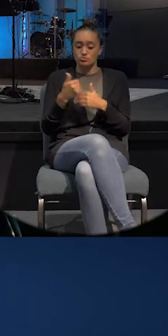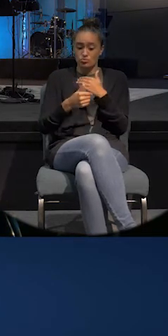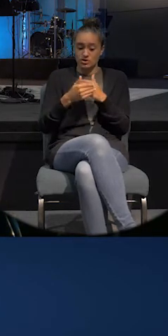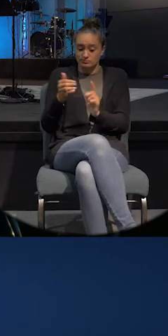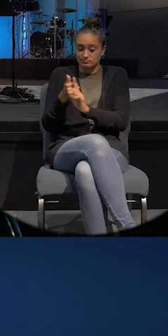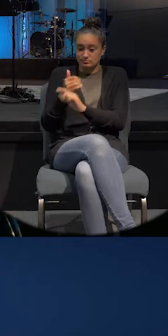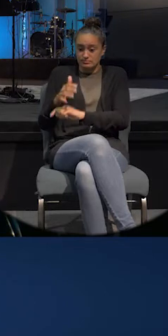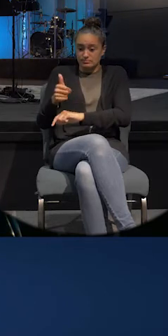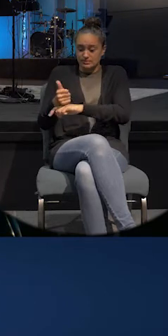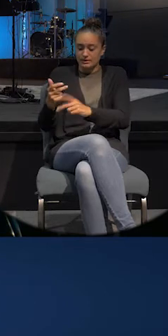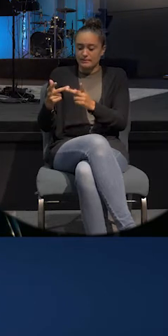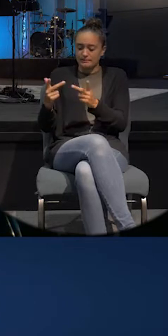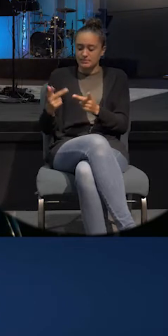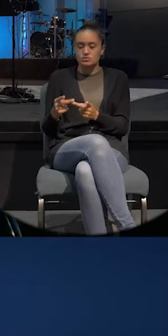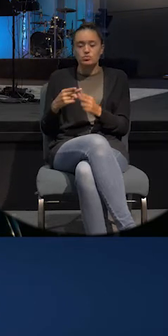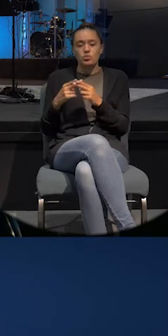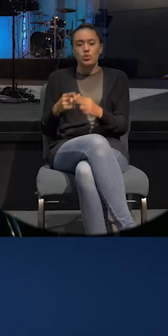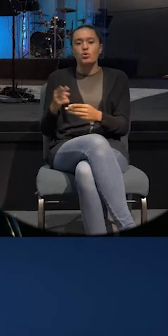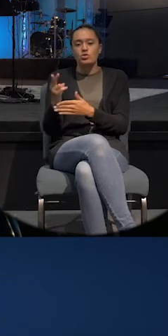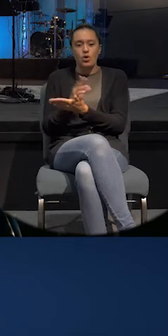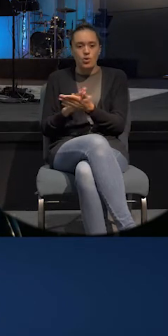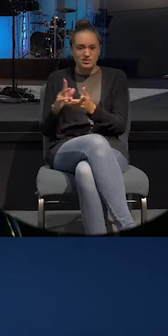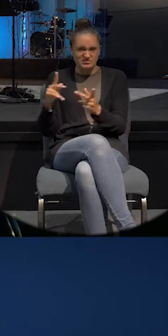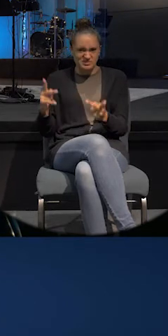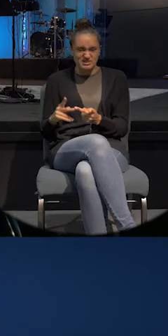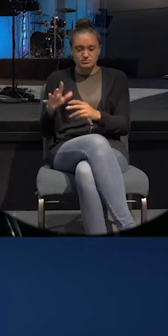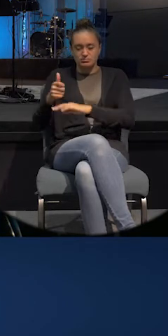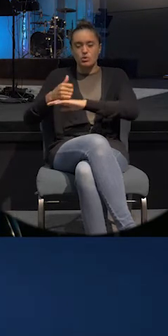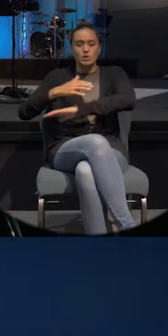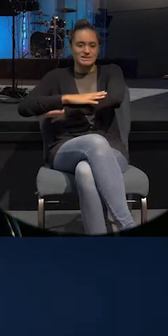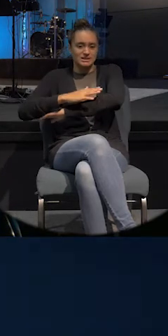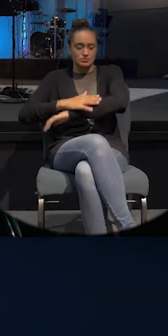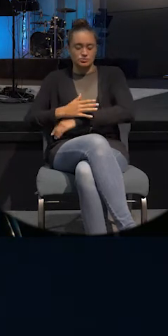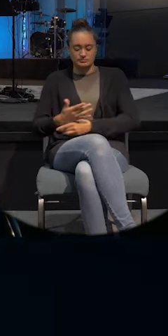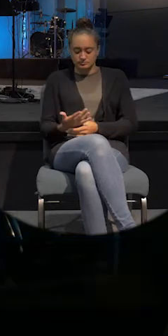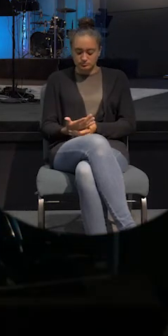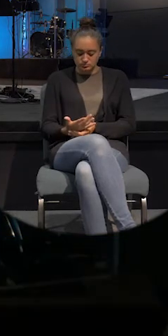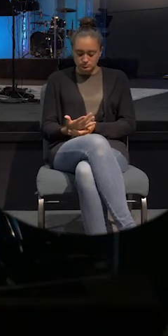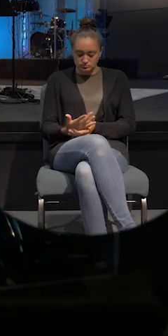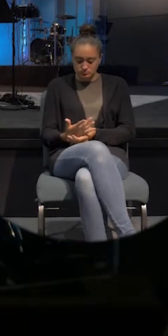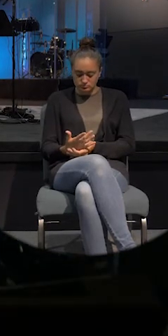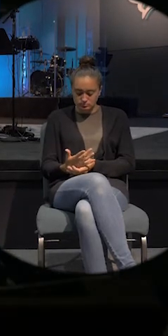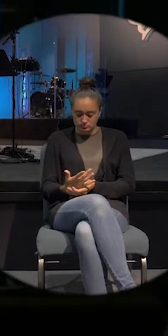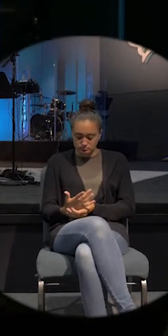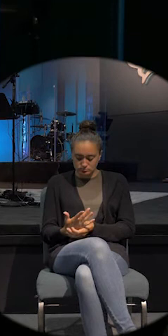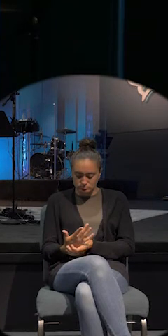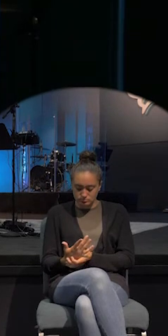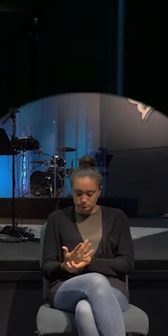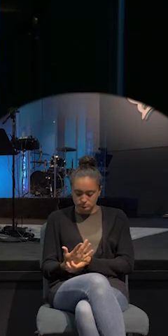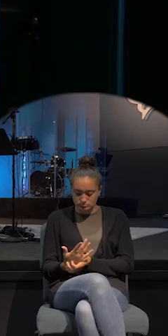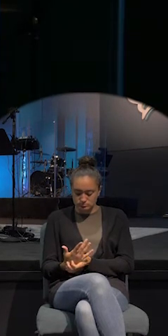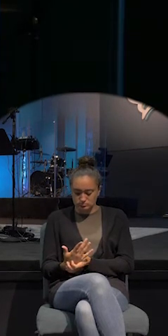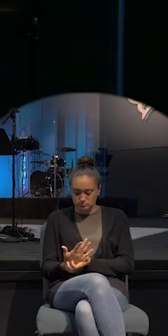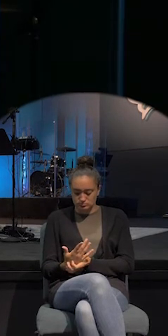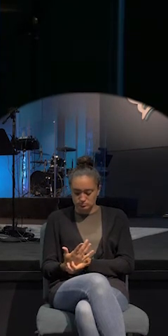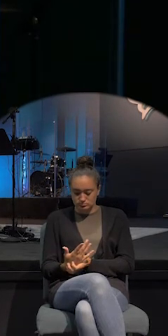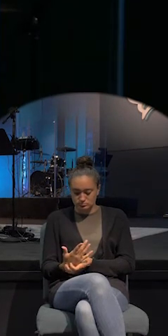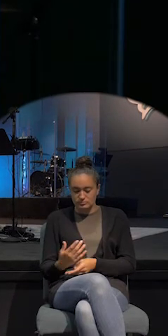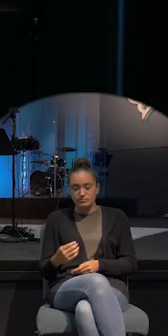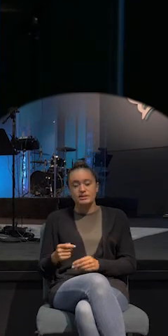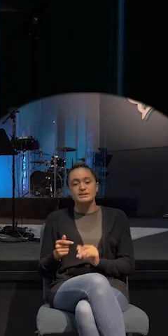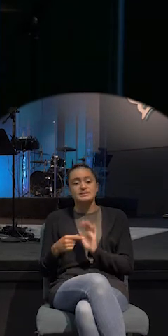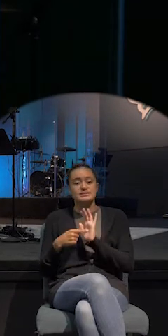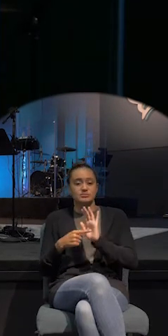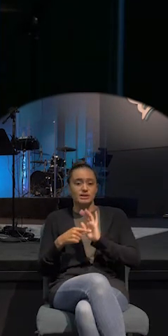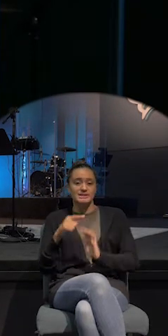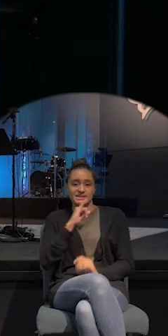place called the holy place, and they were set on a table. They symbolized Israel and its dependence on